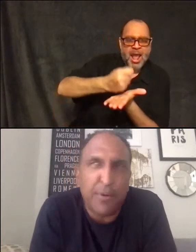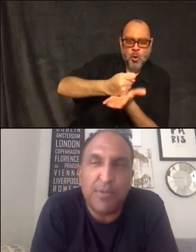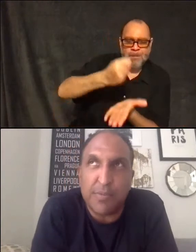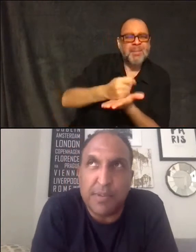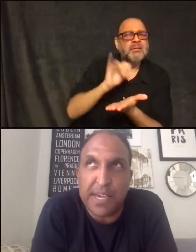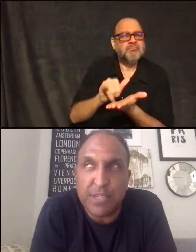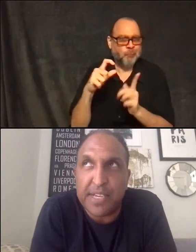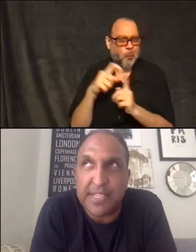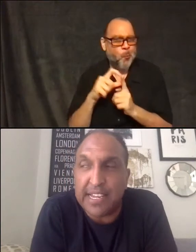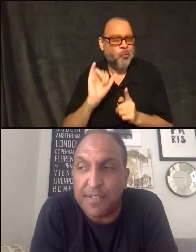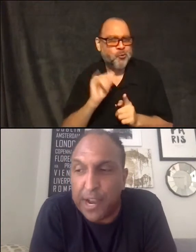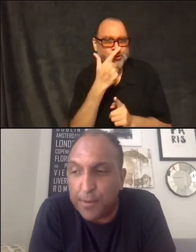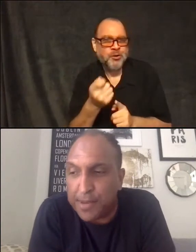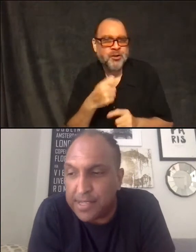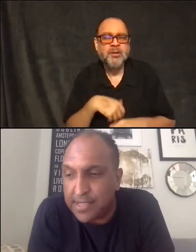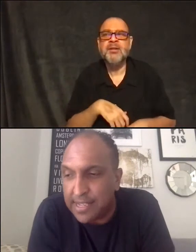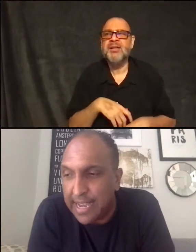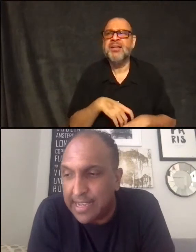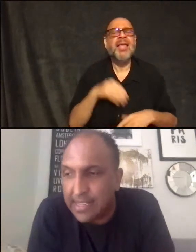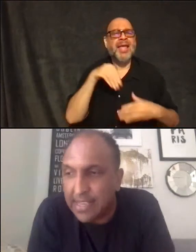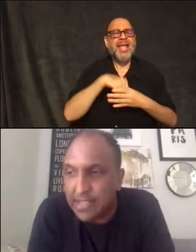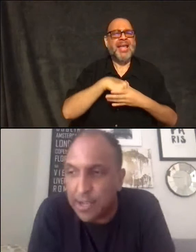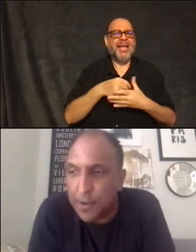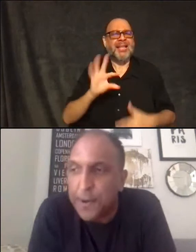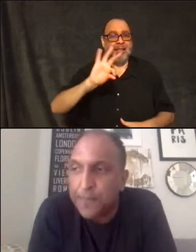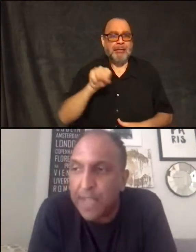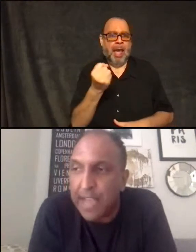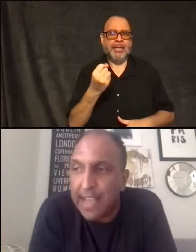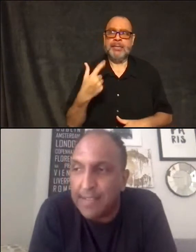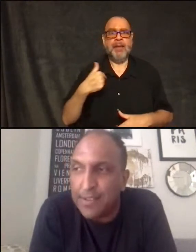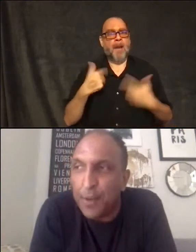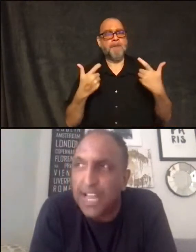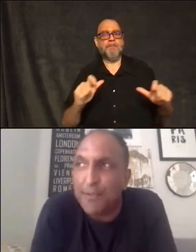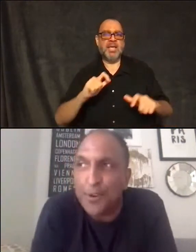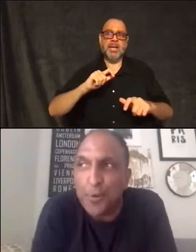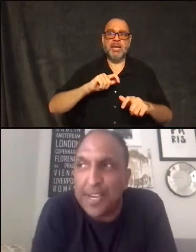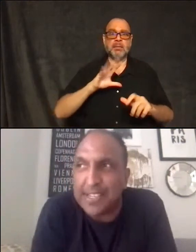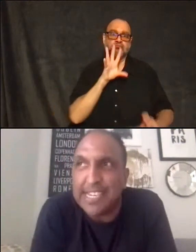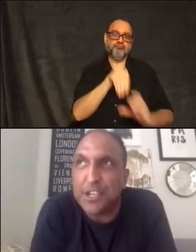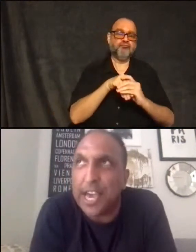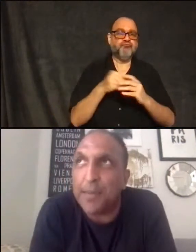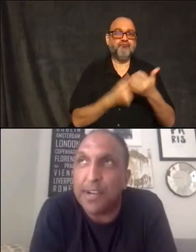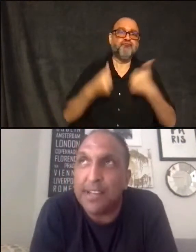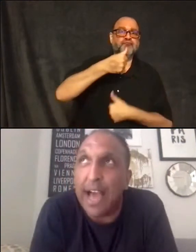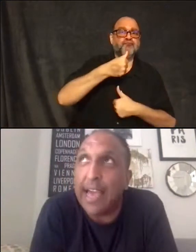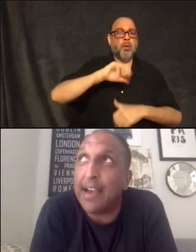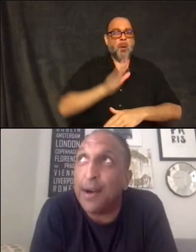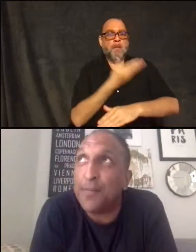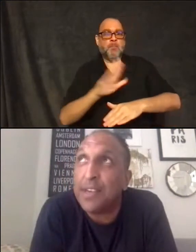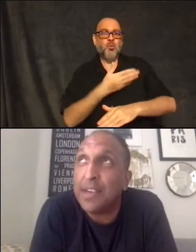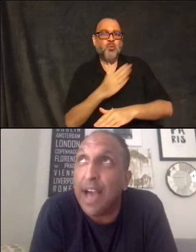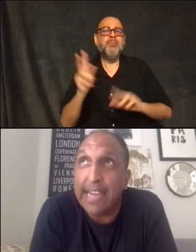I was a big executive in the record business in the 90s. And so no one ever knew me as a DJ, but